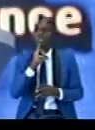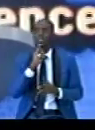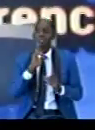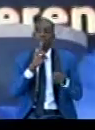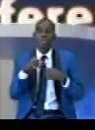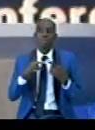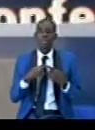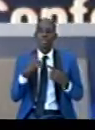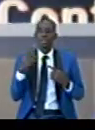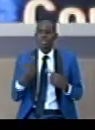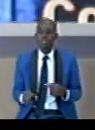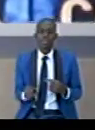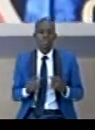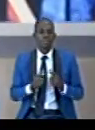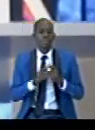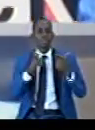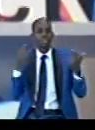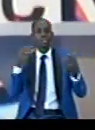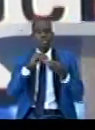of enemies, and